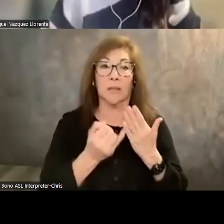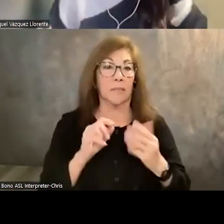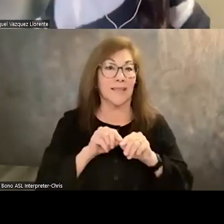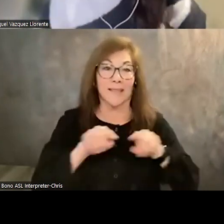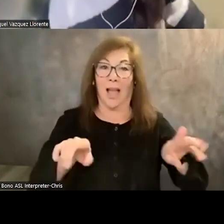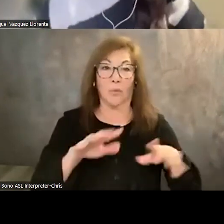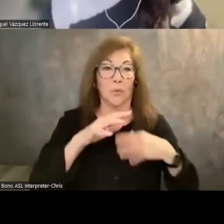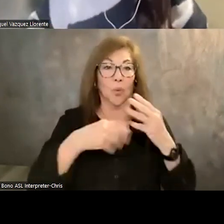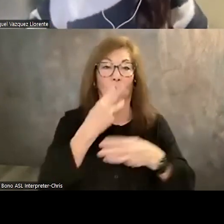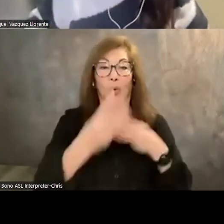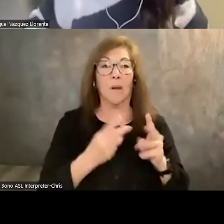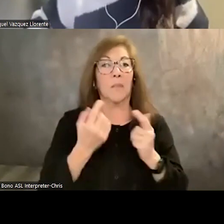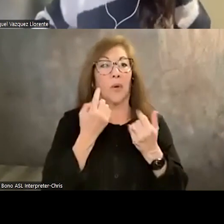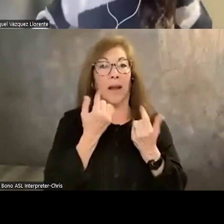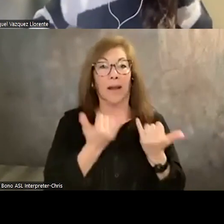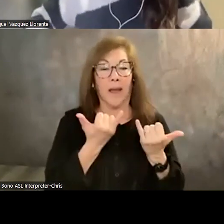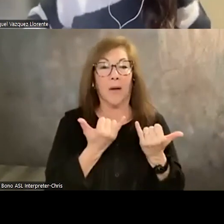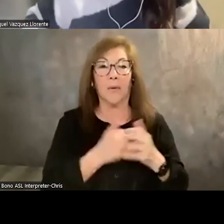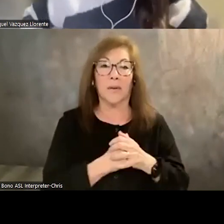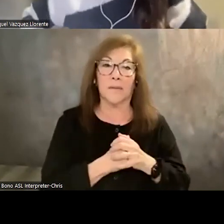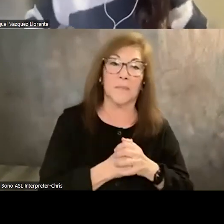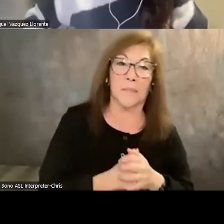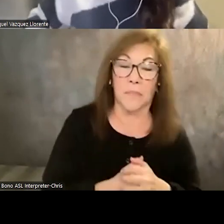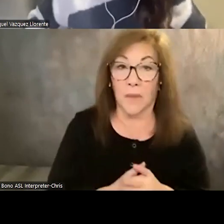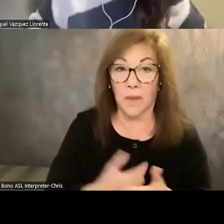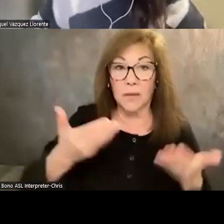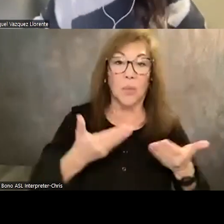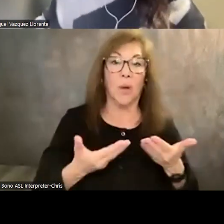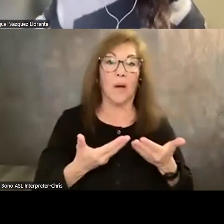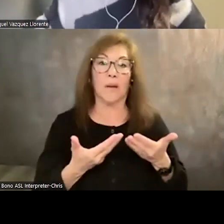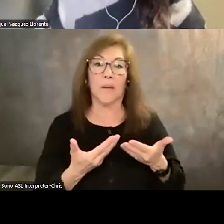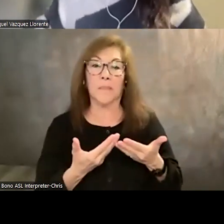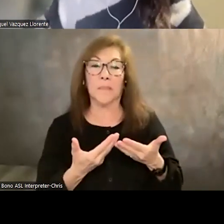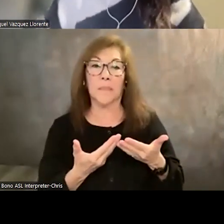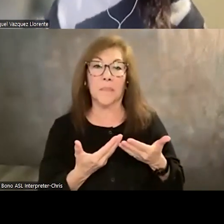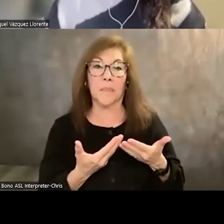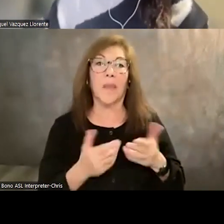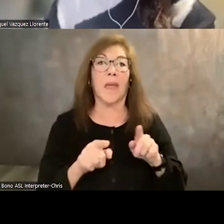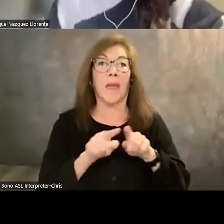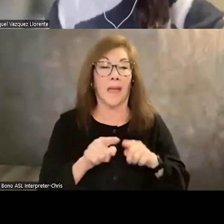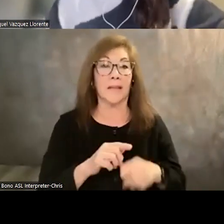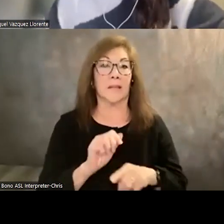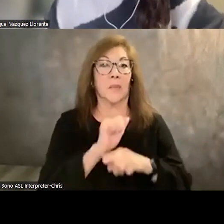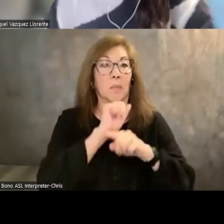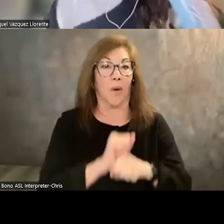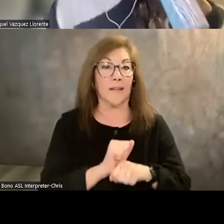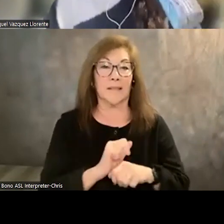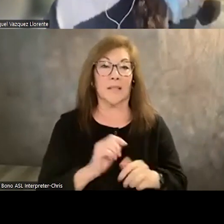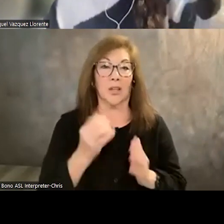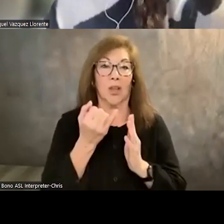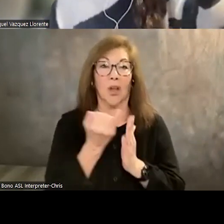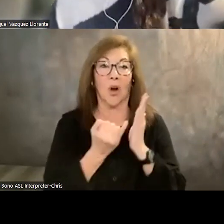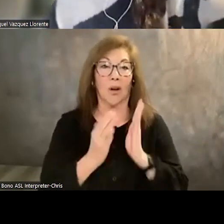least, we can shift to Violetta. Welcome. And, you know, as a practicing artist, you move across so many